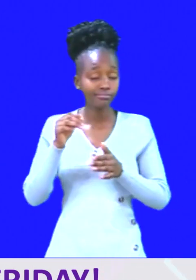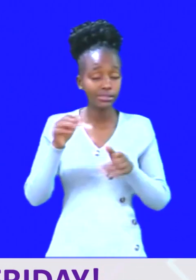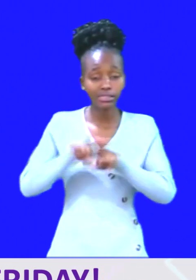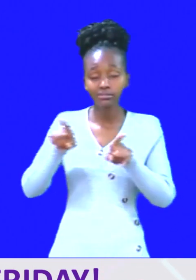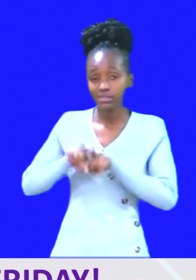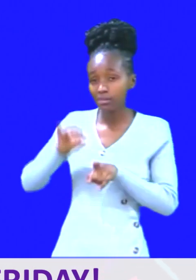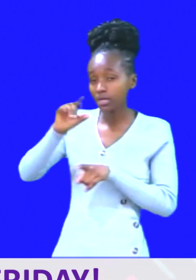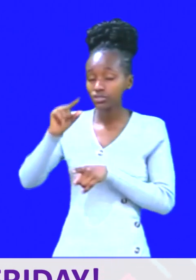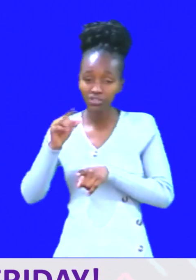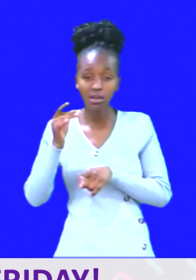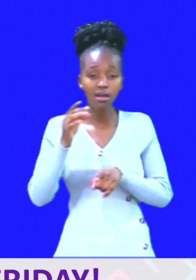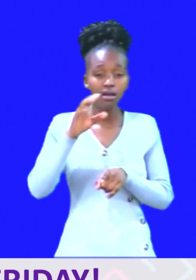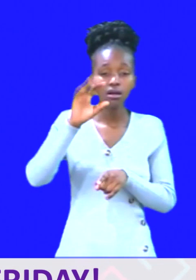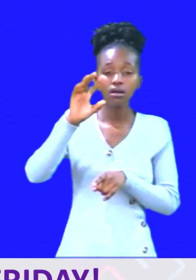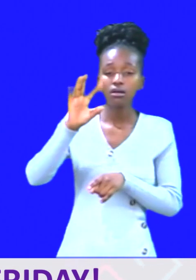7035.